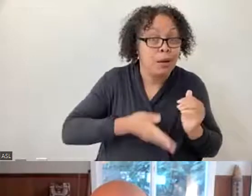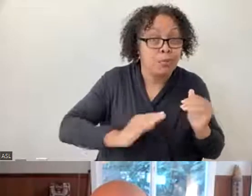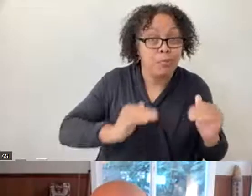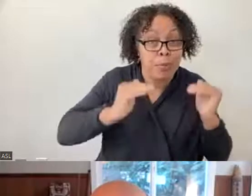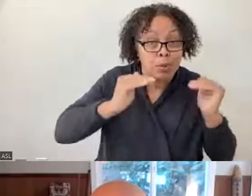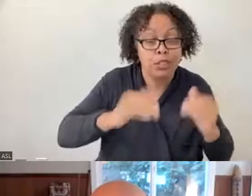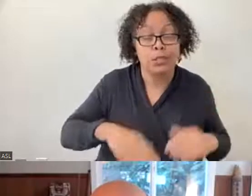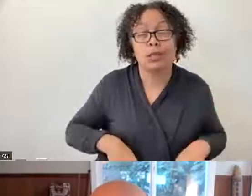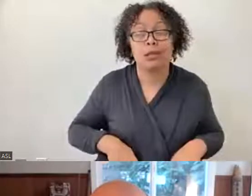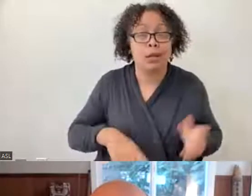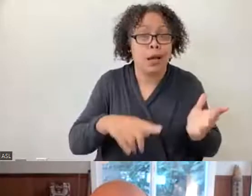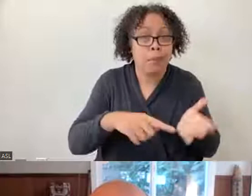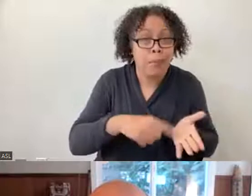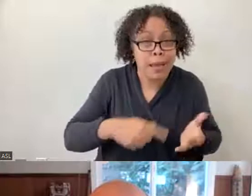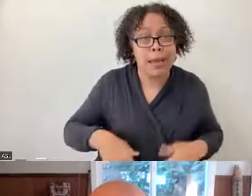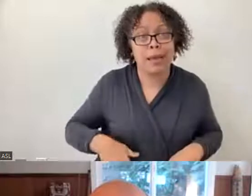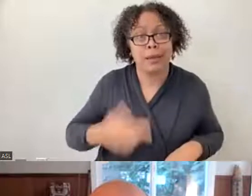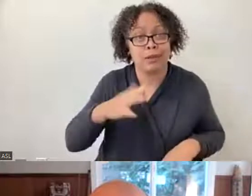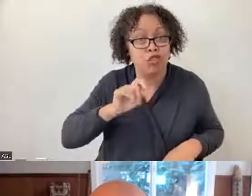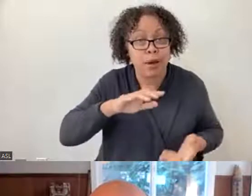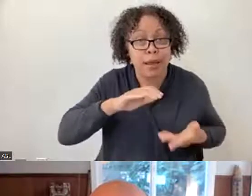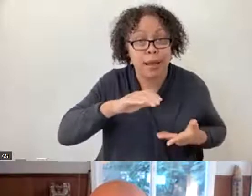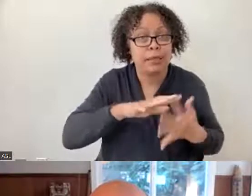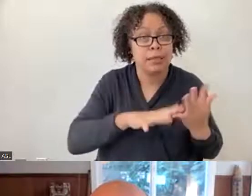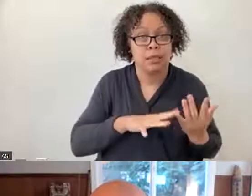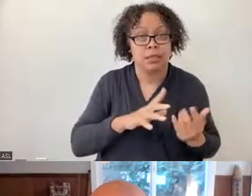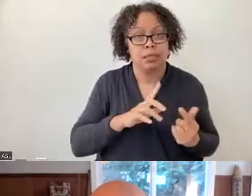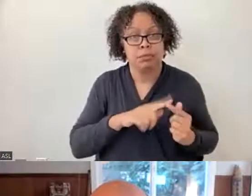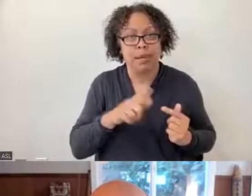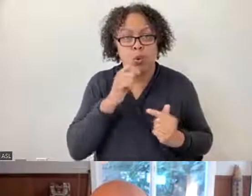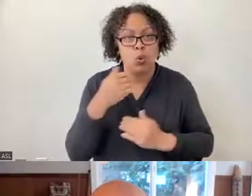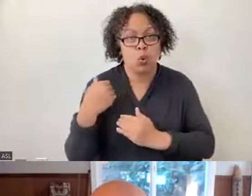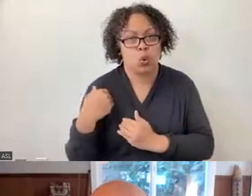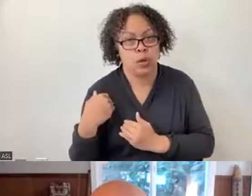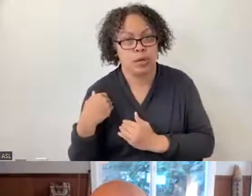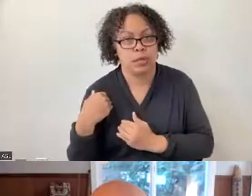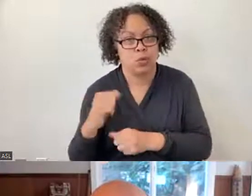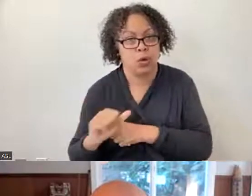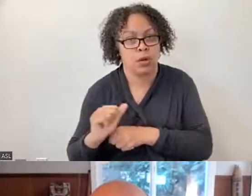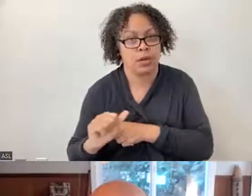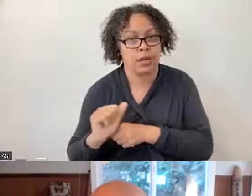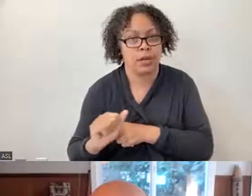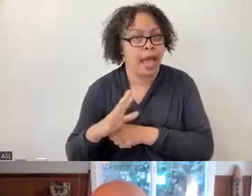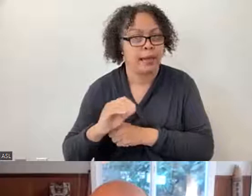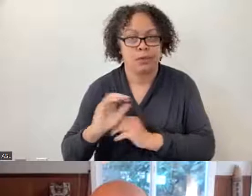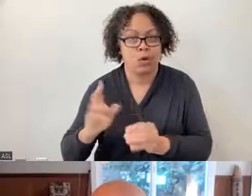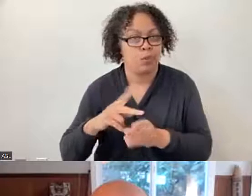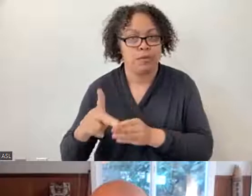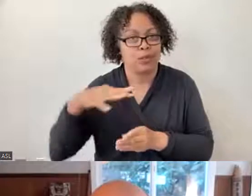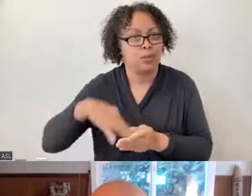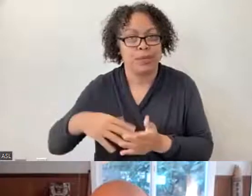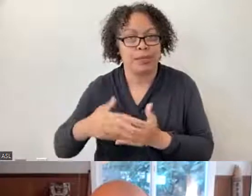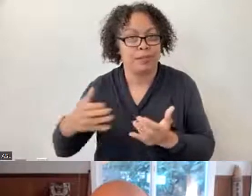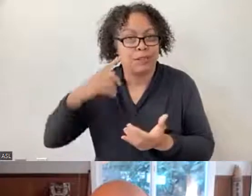a grant. And who is facing the burden and not really seeing a lot of professional benefit unless